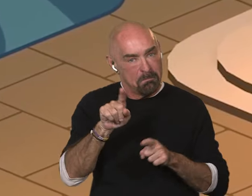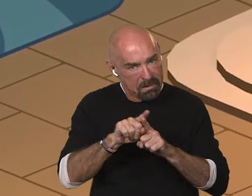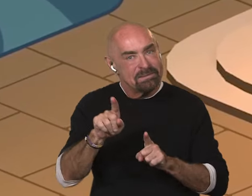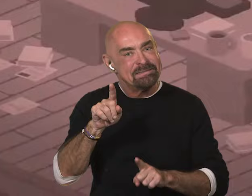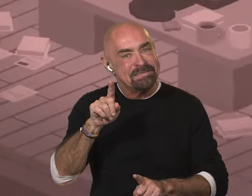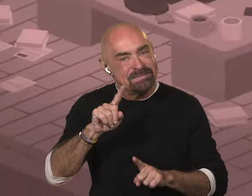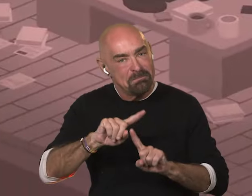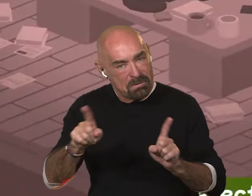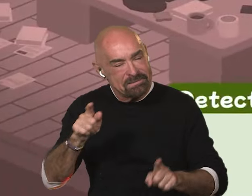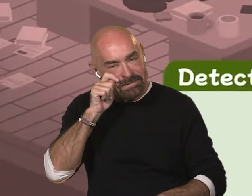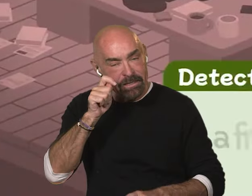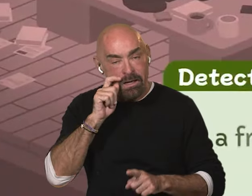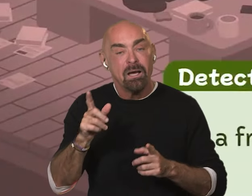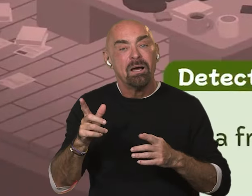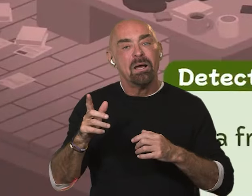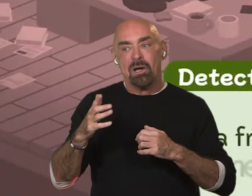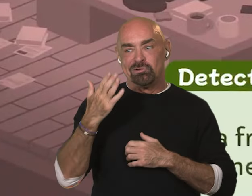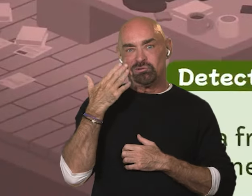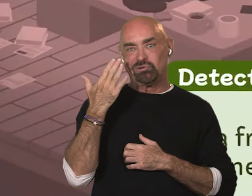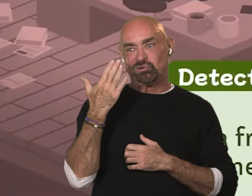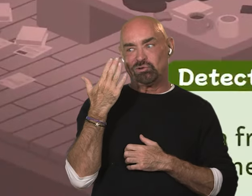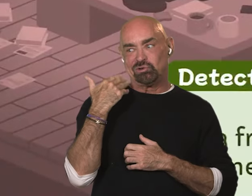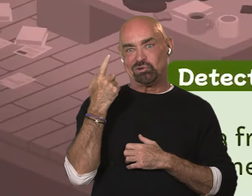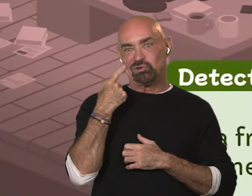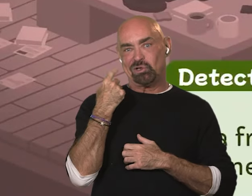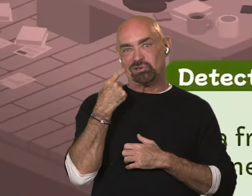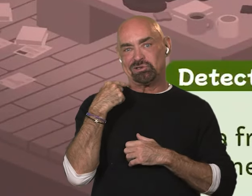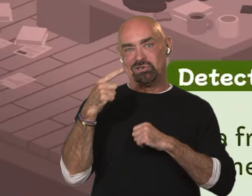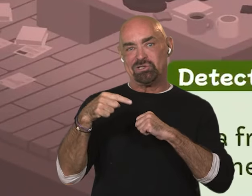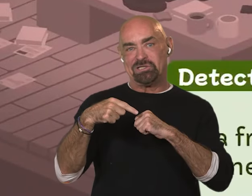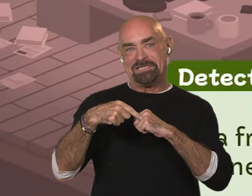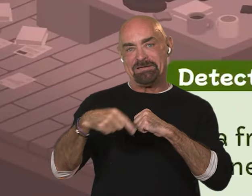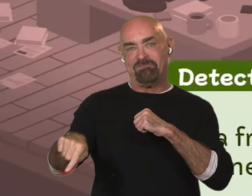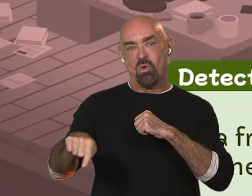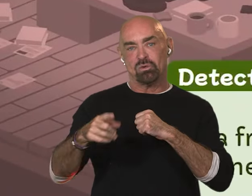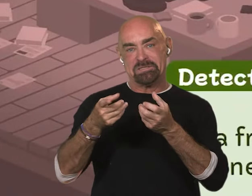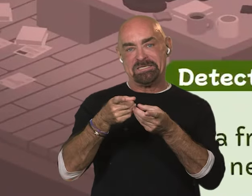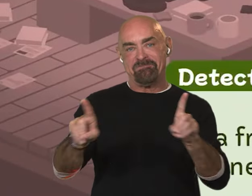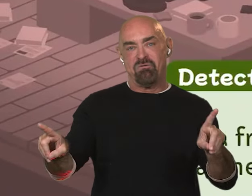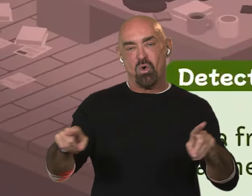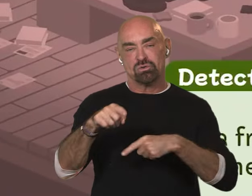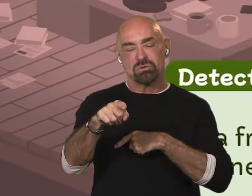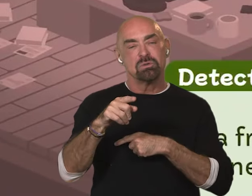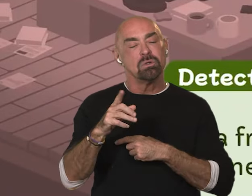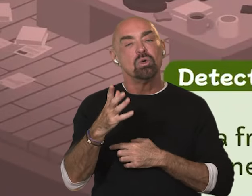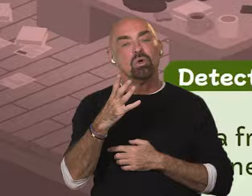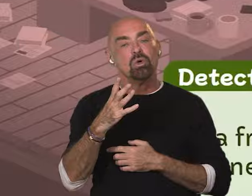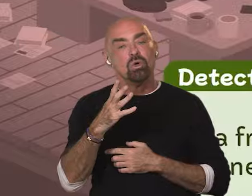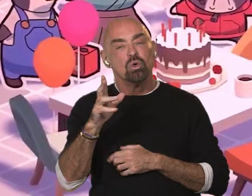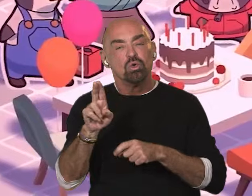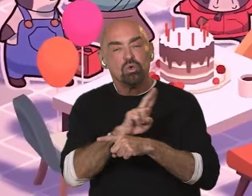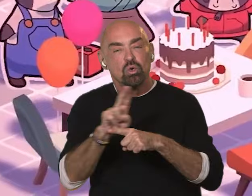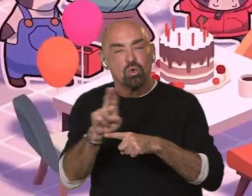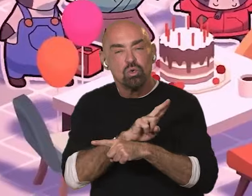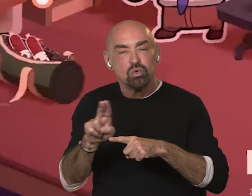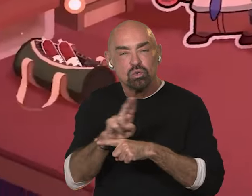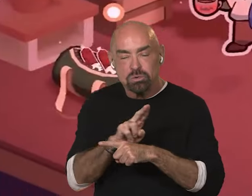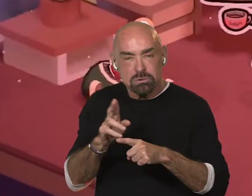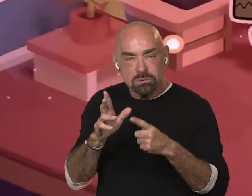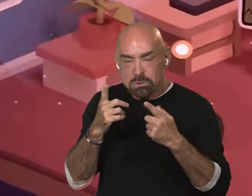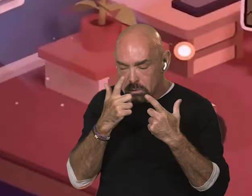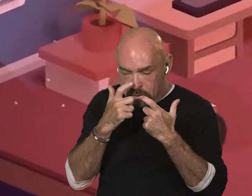also happens to be a duck. I was a freshly divorced duck, not able to pay next month's rent. Use your powers